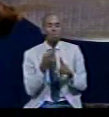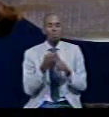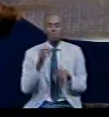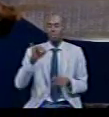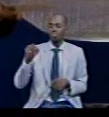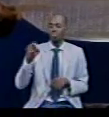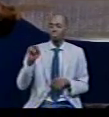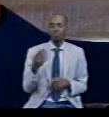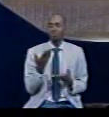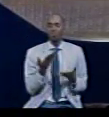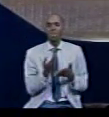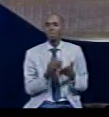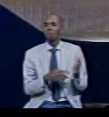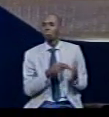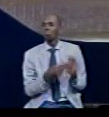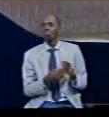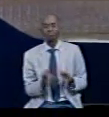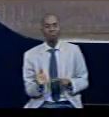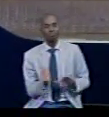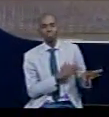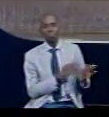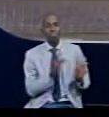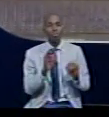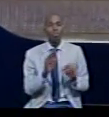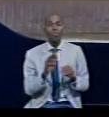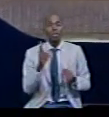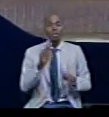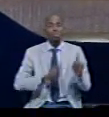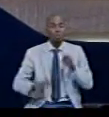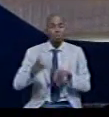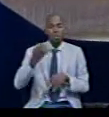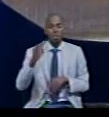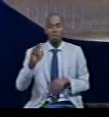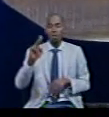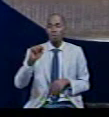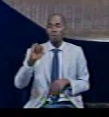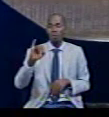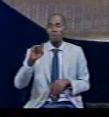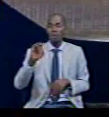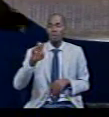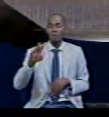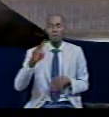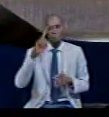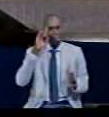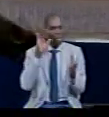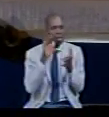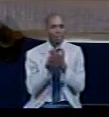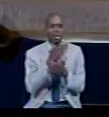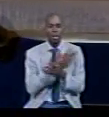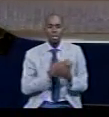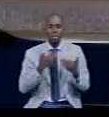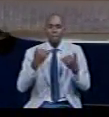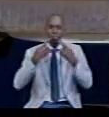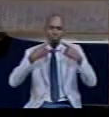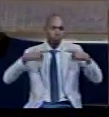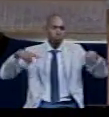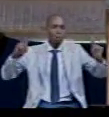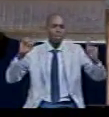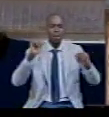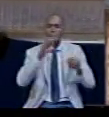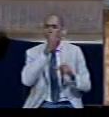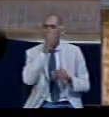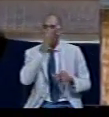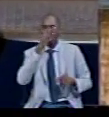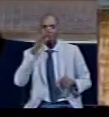granted. It says the people of Nineveh believed and proclaimed a fast and put on